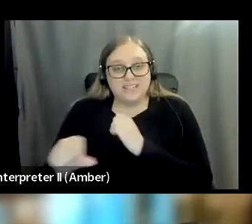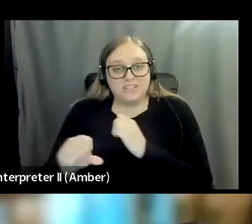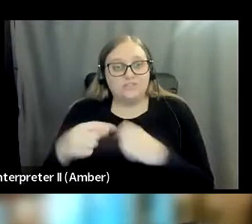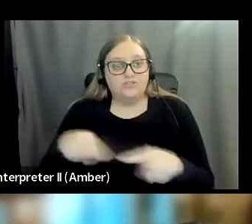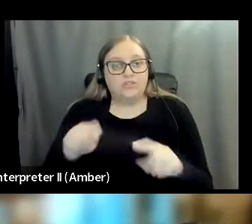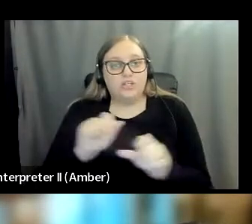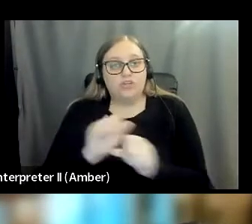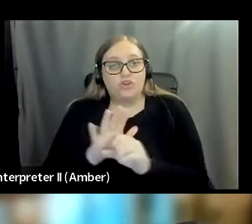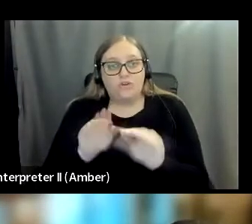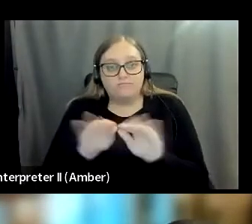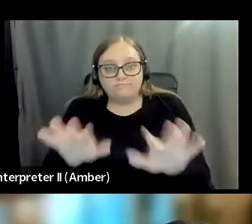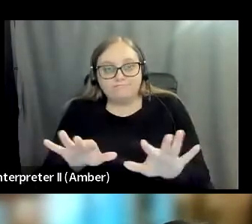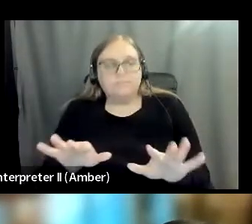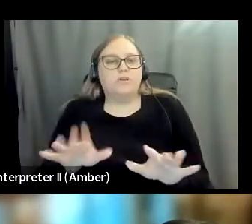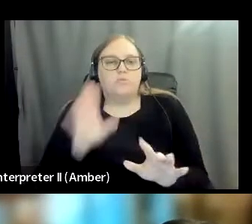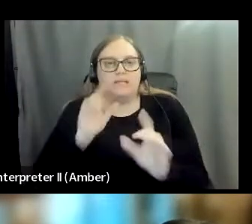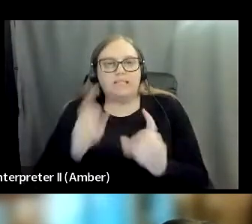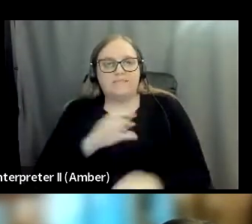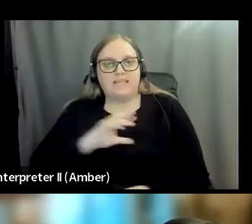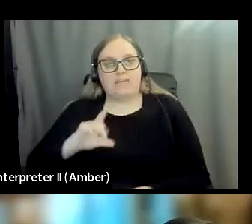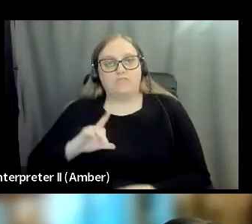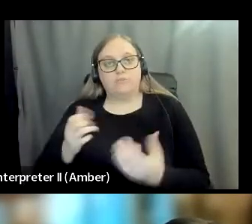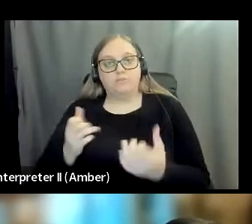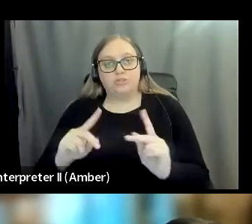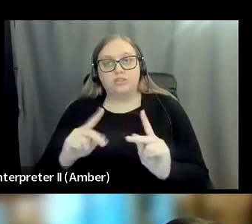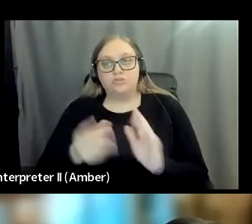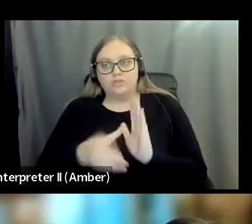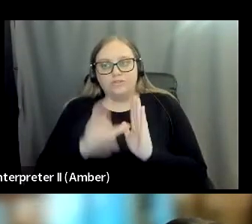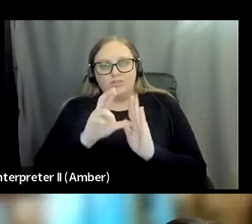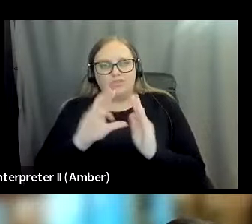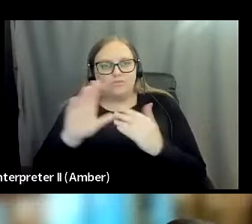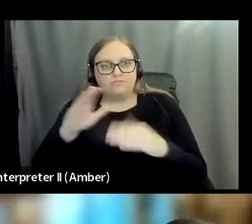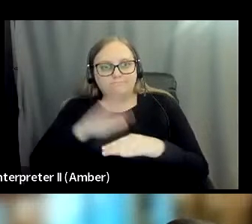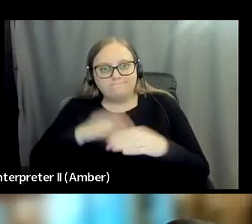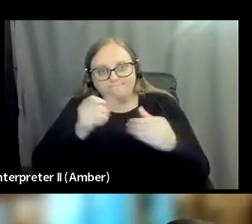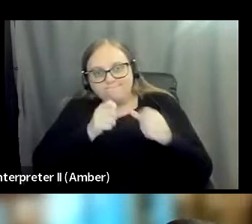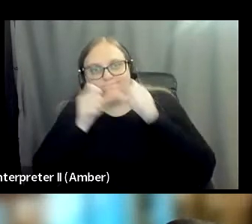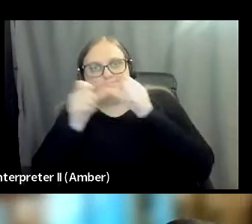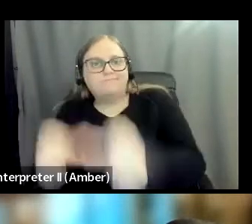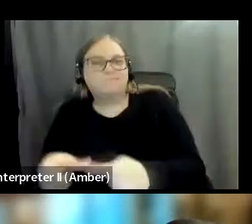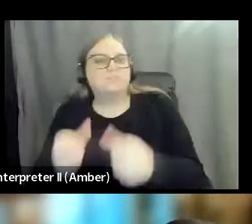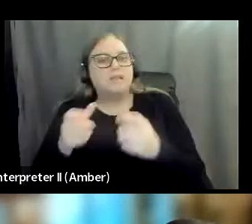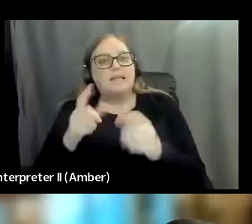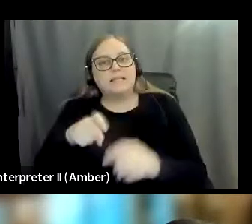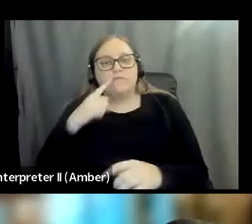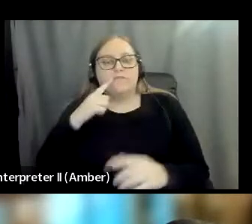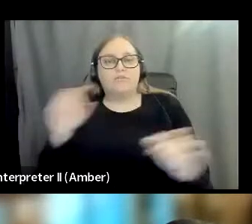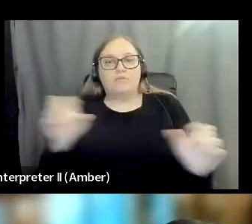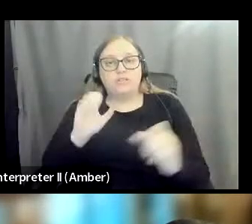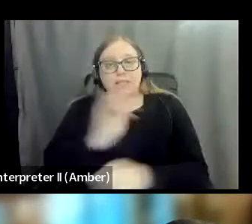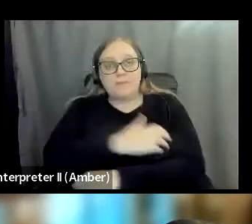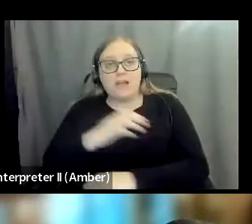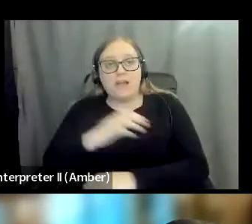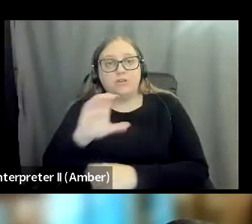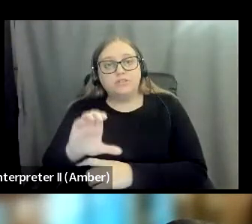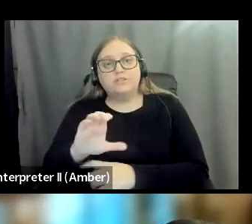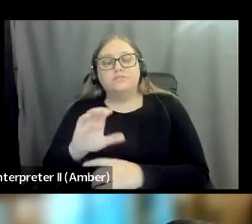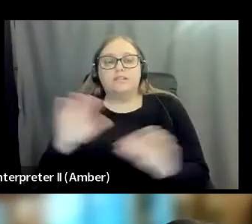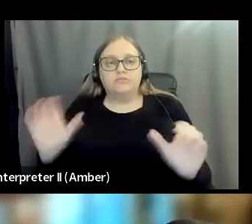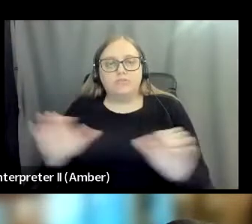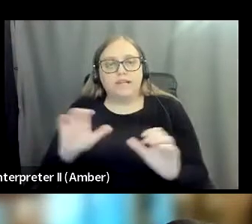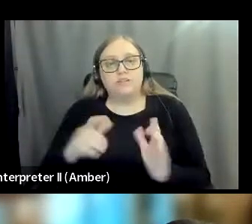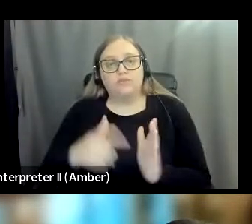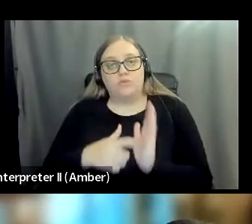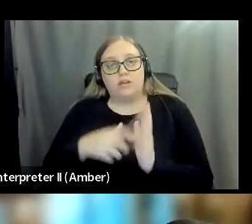will give the council an opportunity to review the ongoing need for emergency powers to enact requirements identified in the